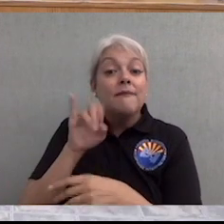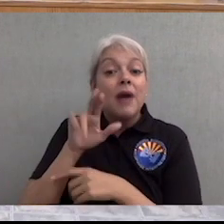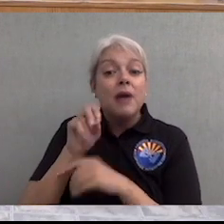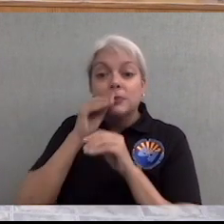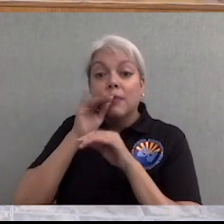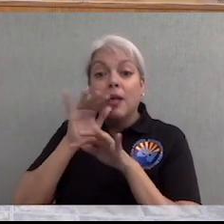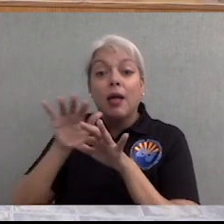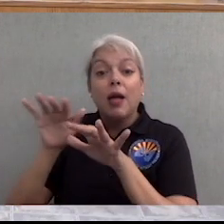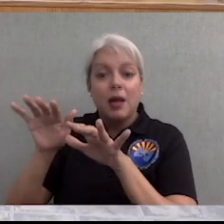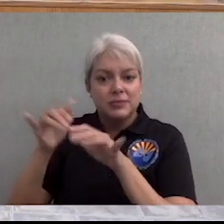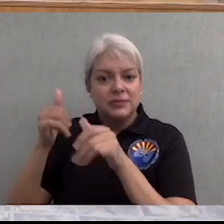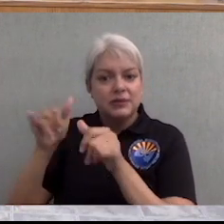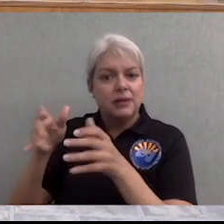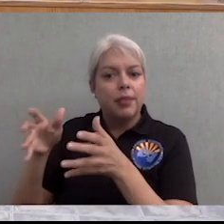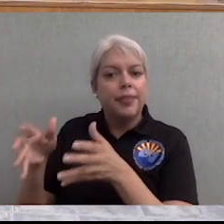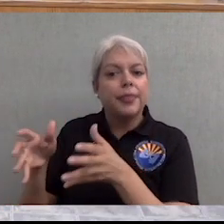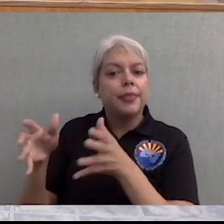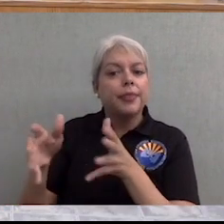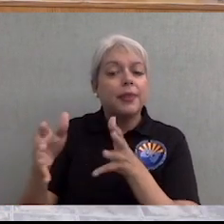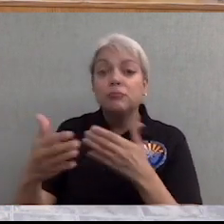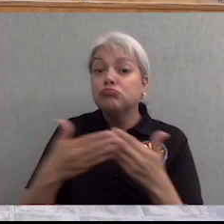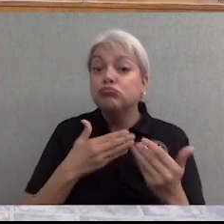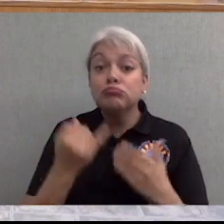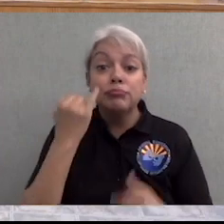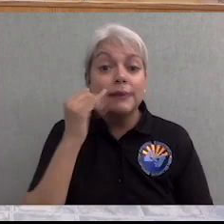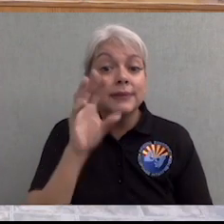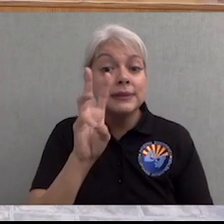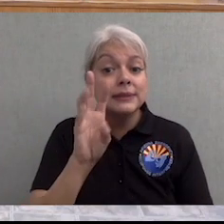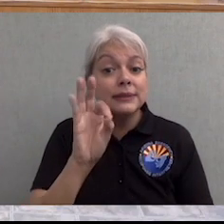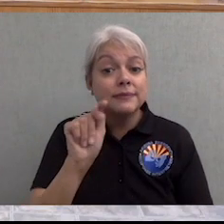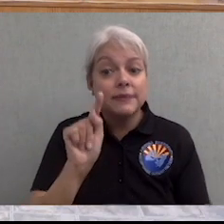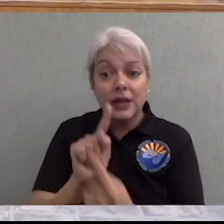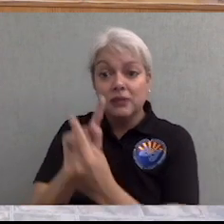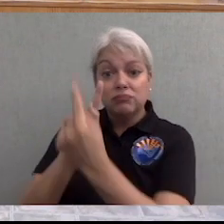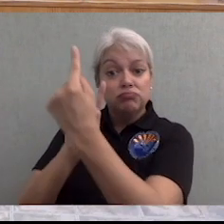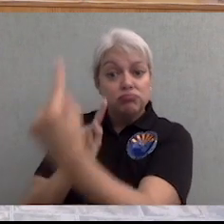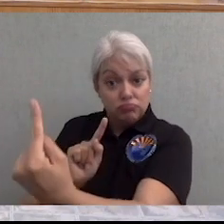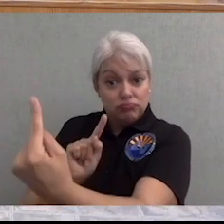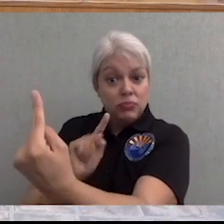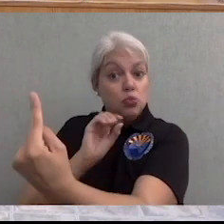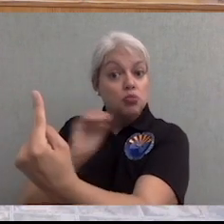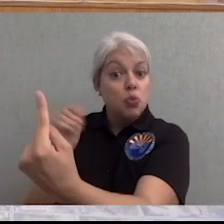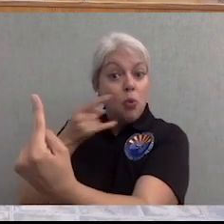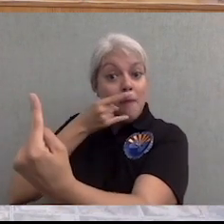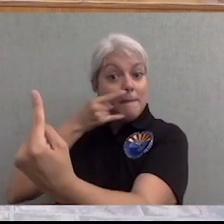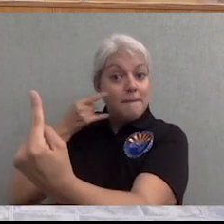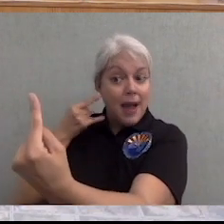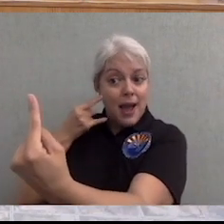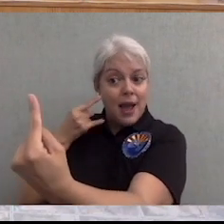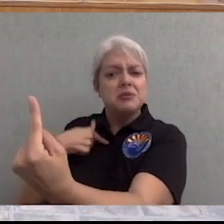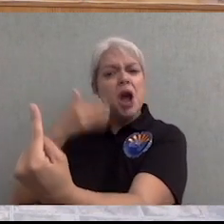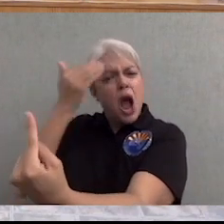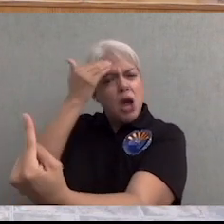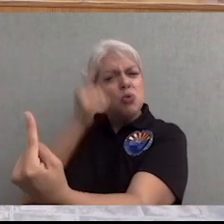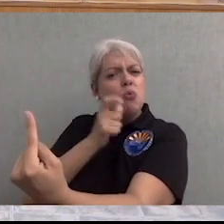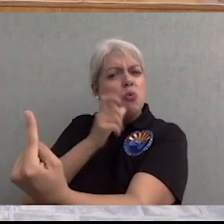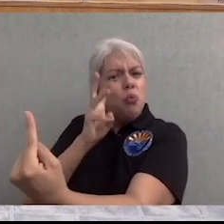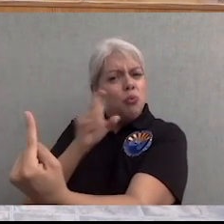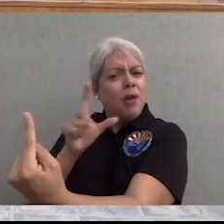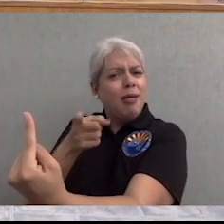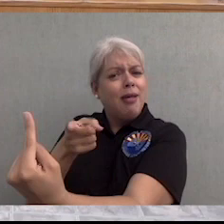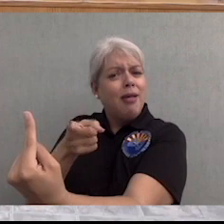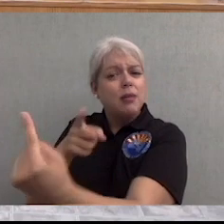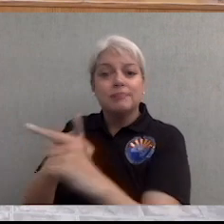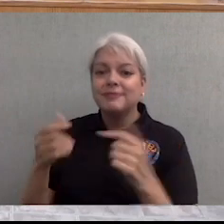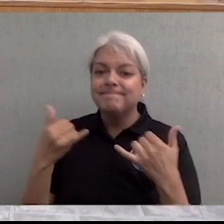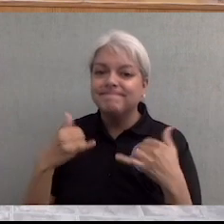apart and you're not wearing a mask because you're 6 feet apart and it's someone you know, a family member, the risk is still very high. And as